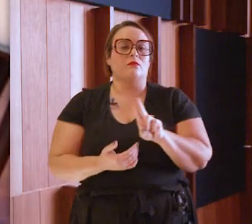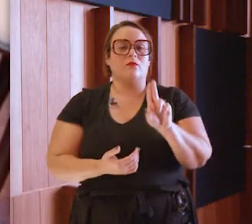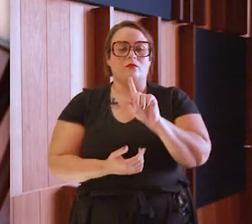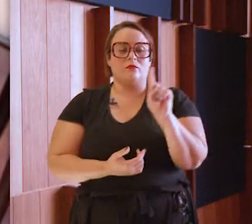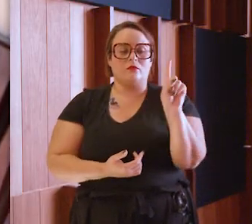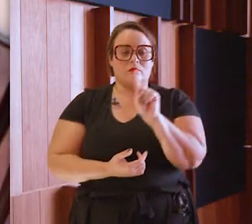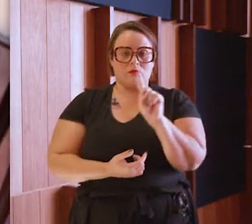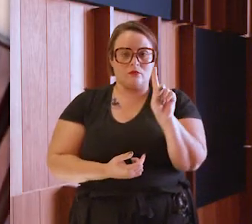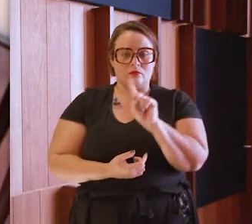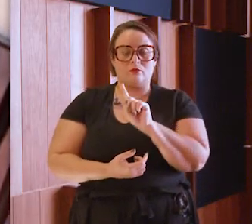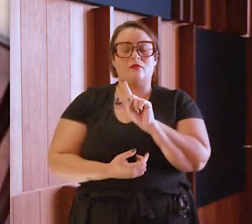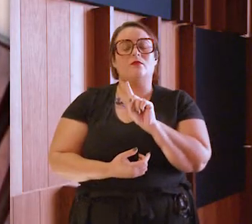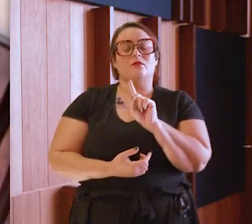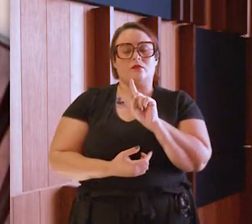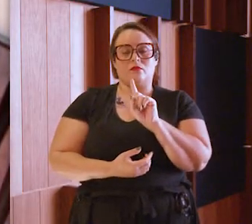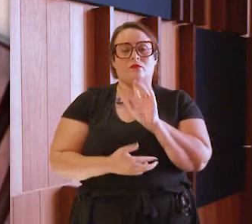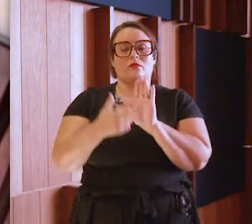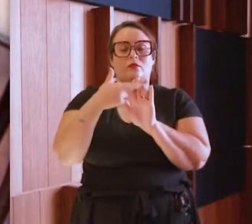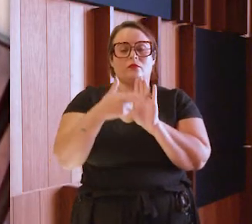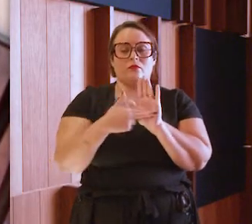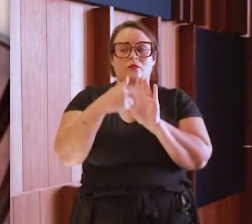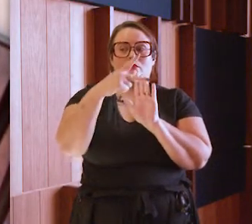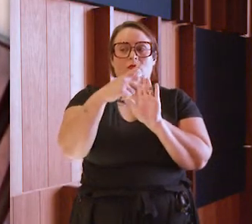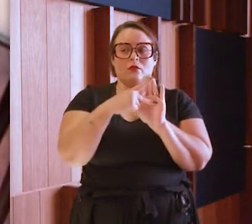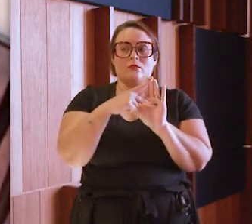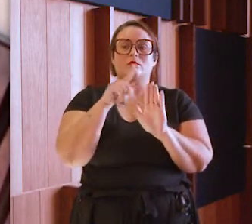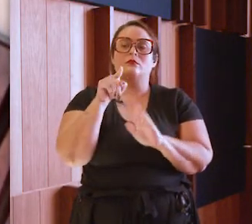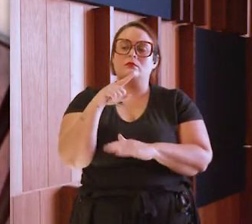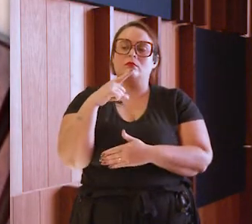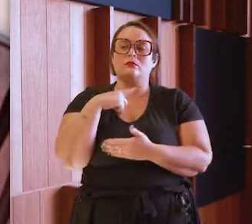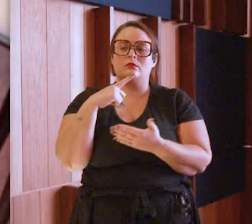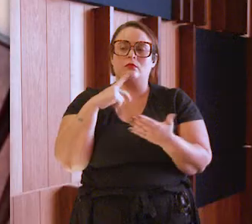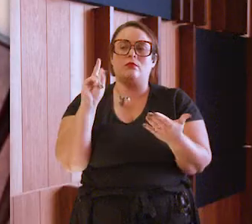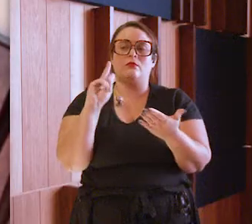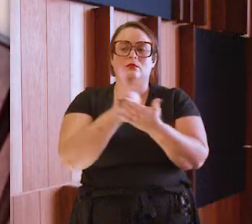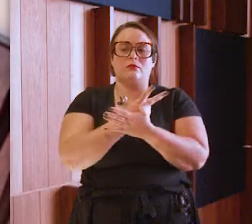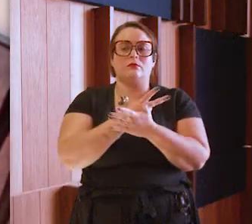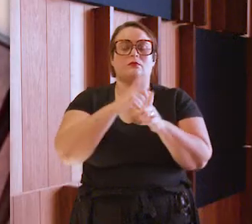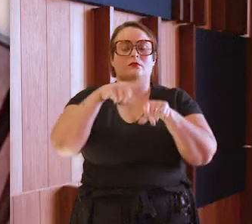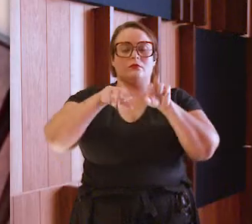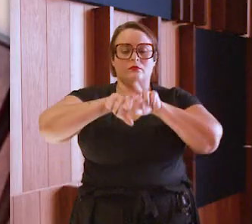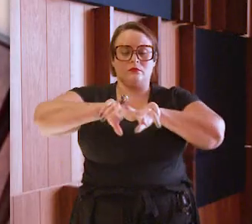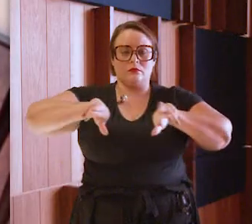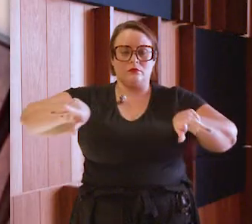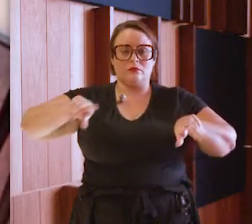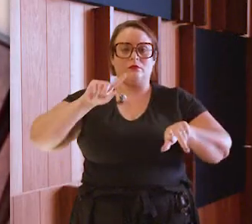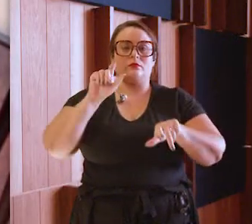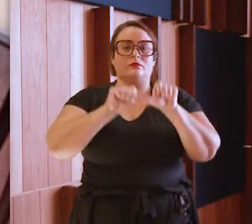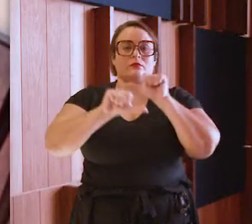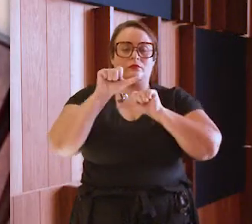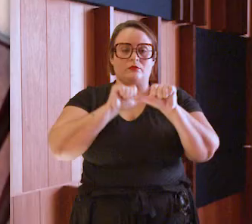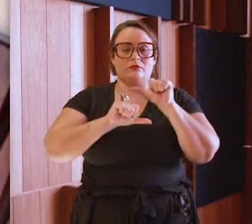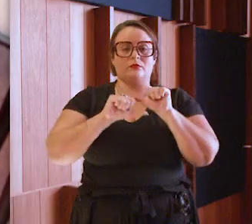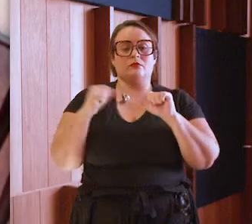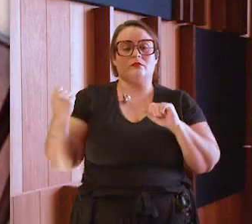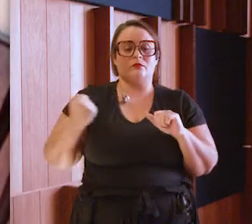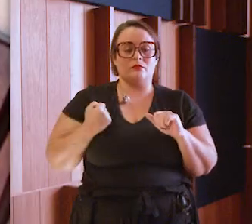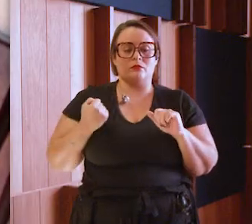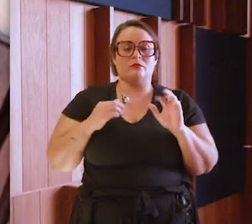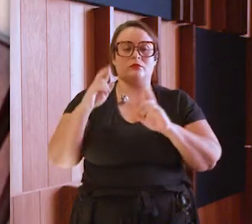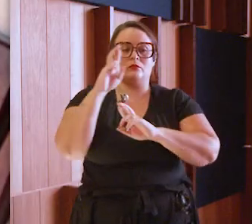significant changes that are happening to the US tax code. I anticipate that there could be major US international tax reform in